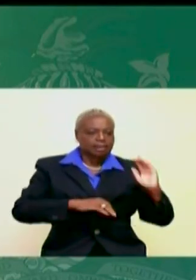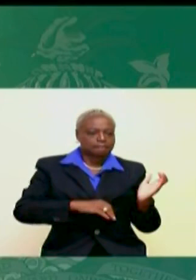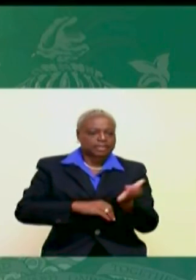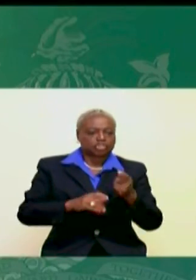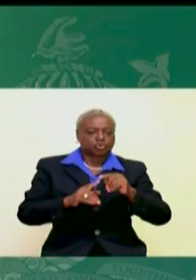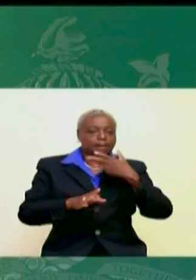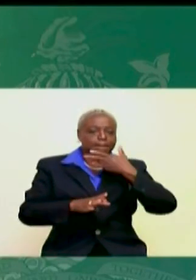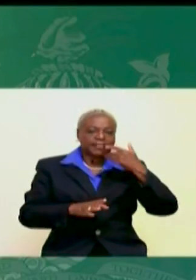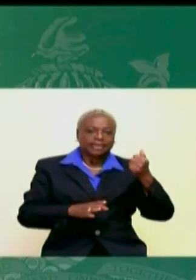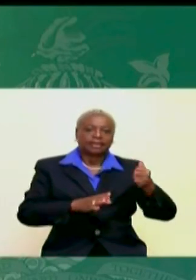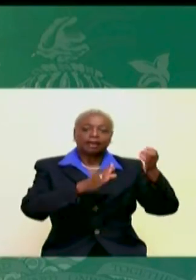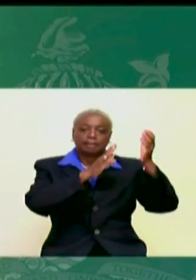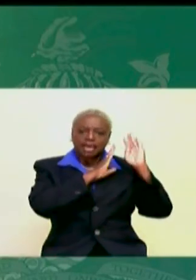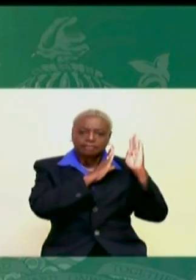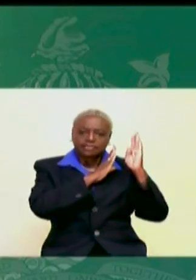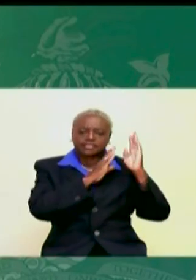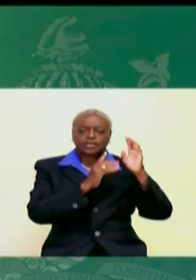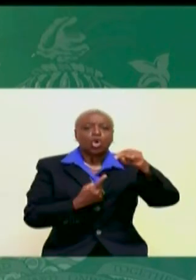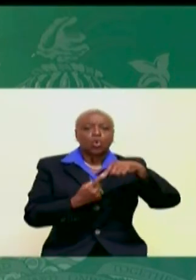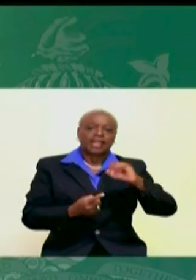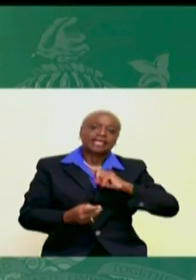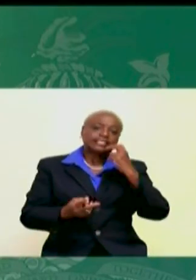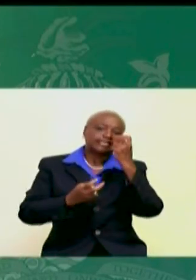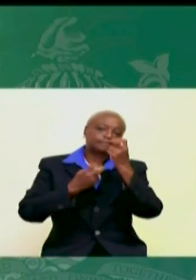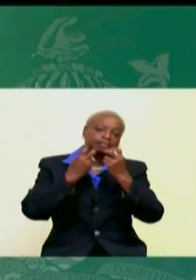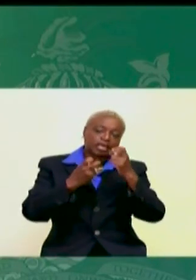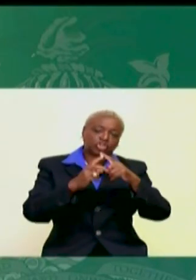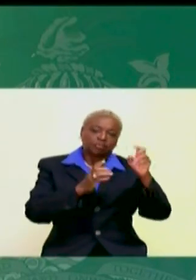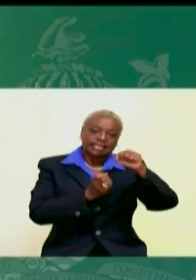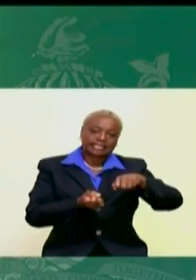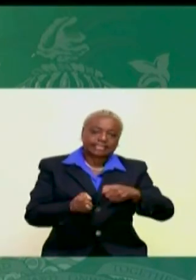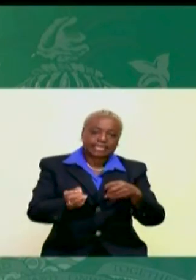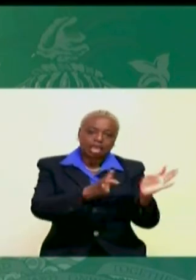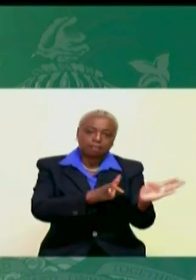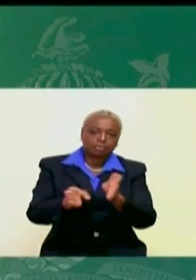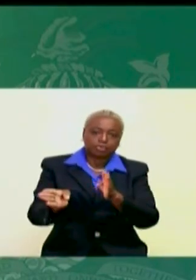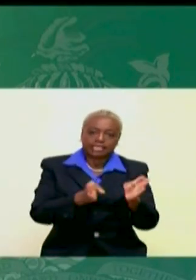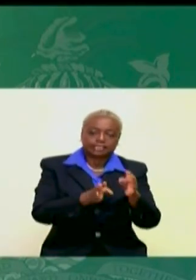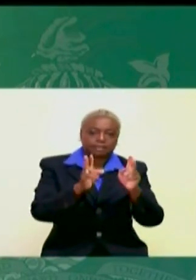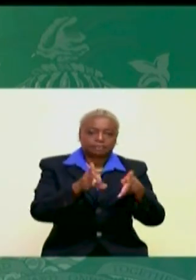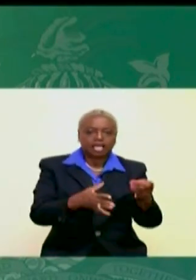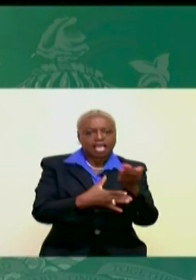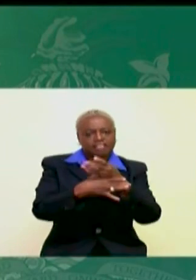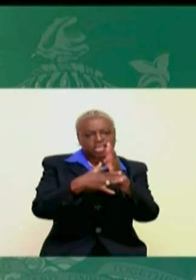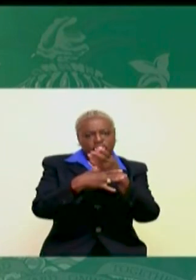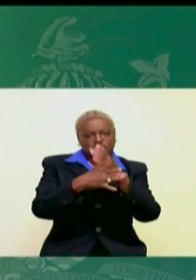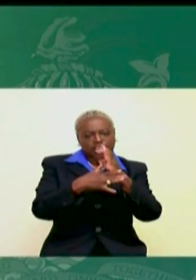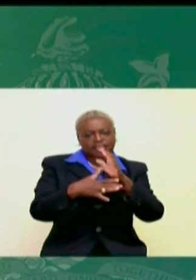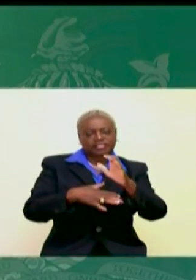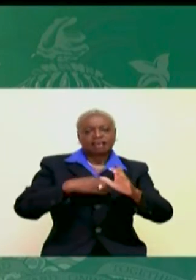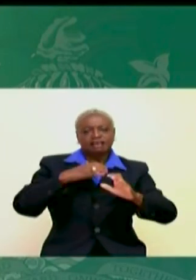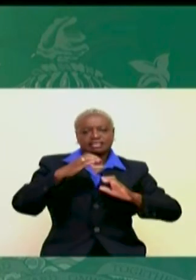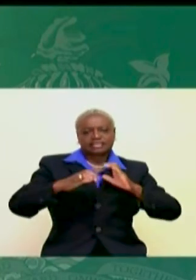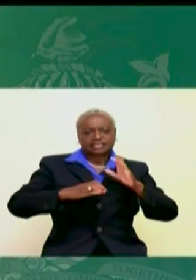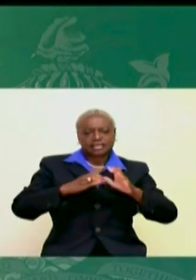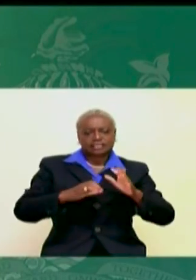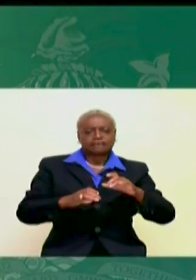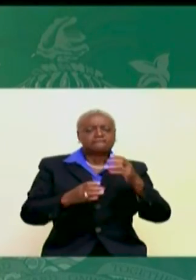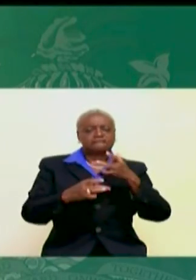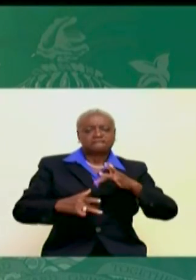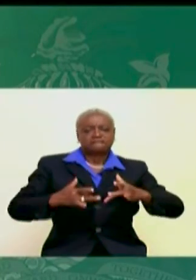Bahamas. When I speak to my Seabreeze constituents, they share their concerns of feeling